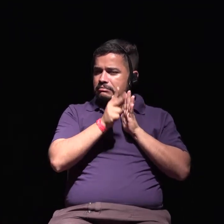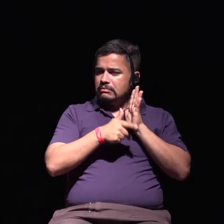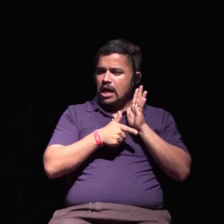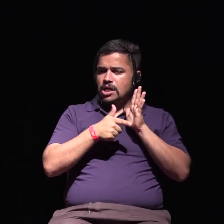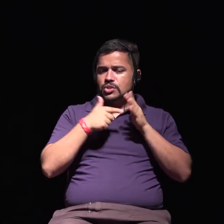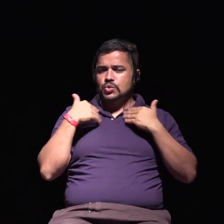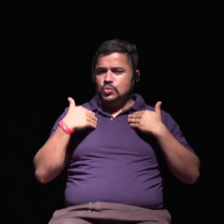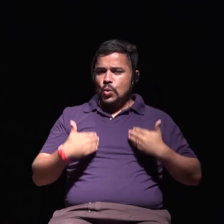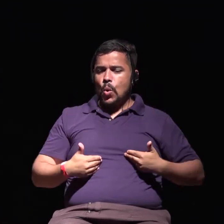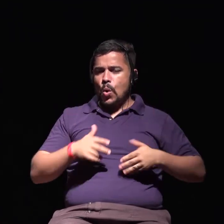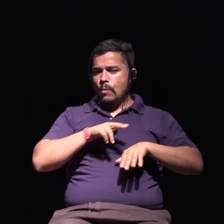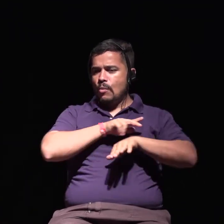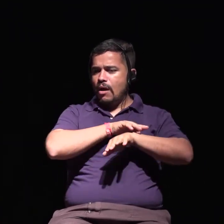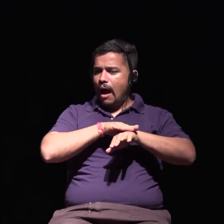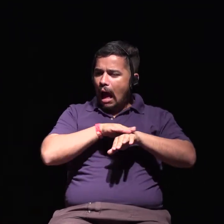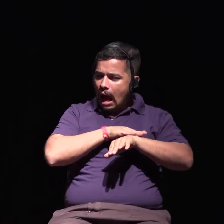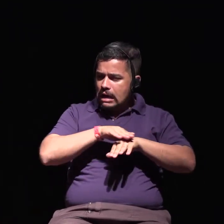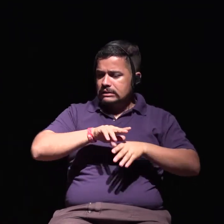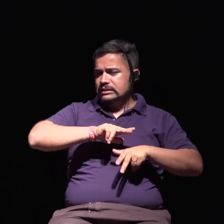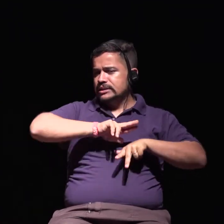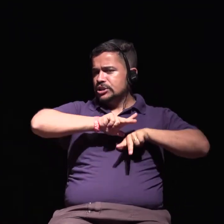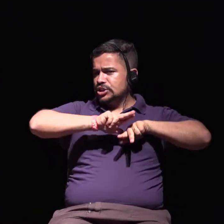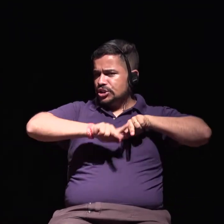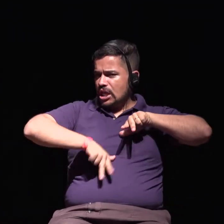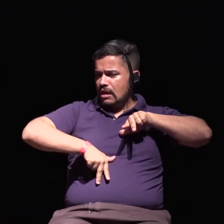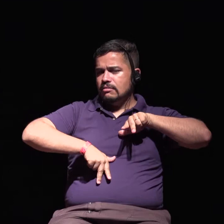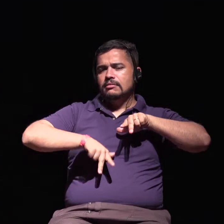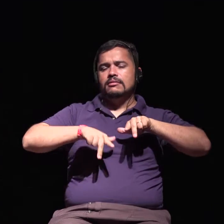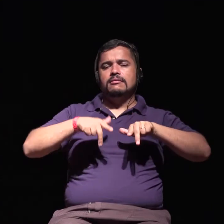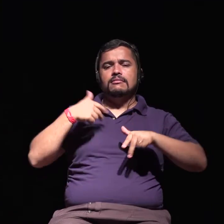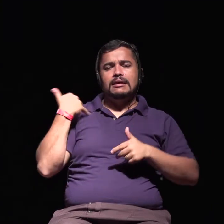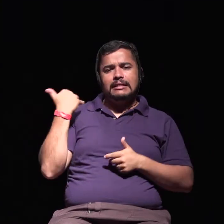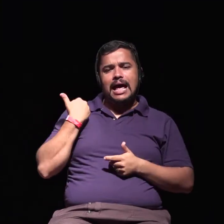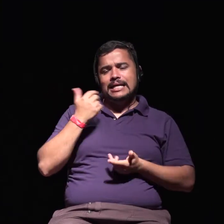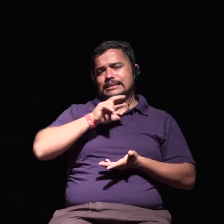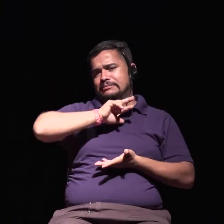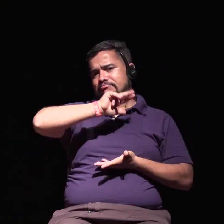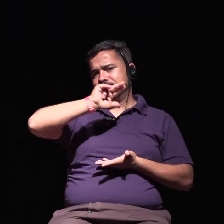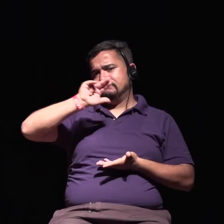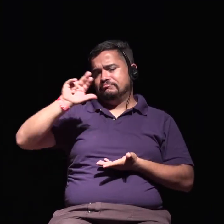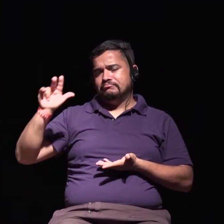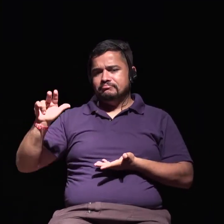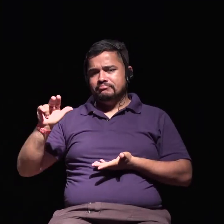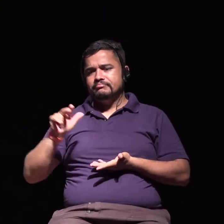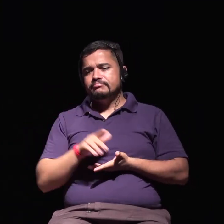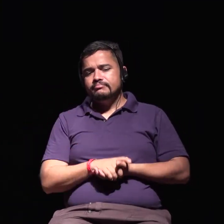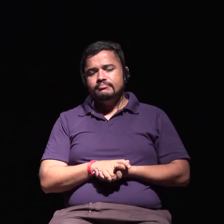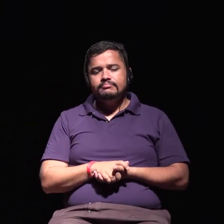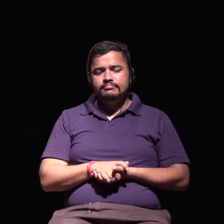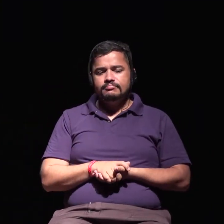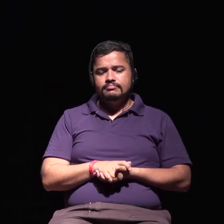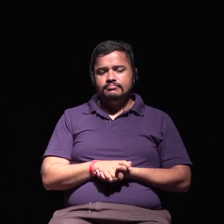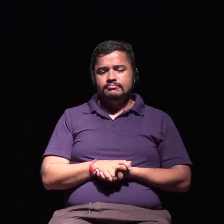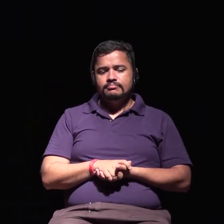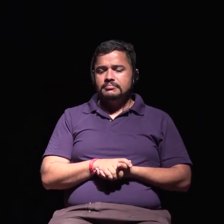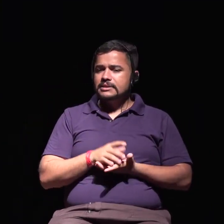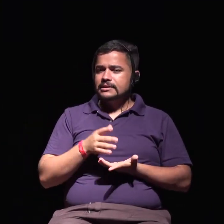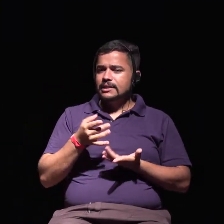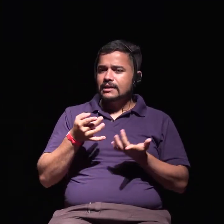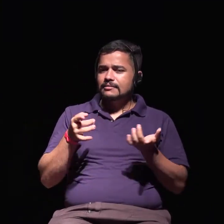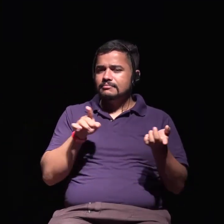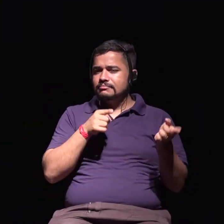ages kind of turned that ironic, pompous music into one of triumph or